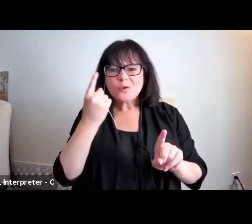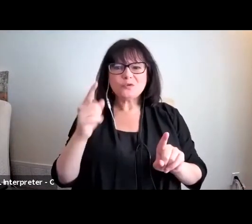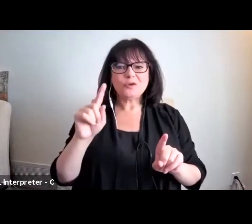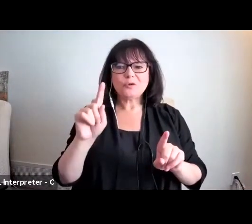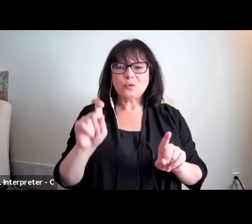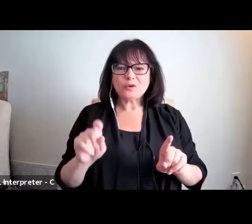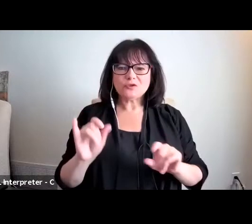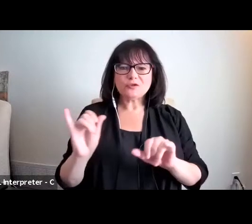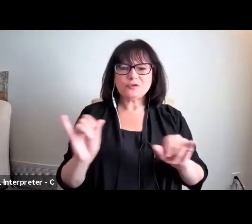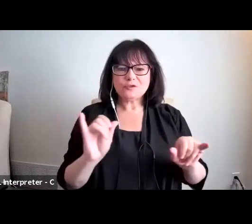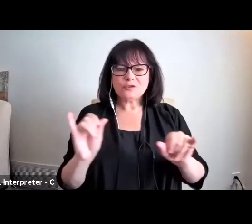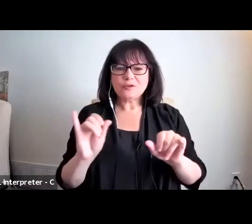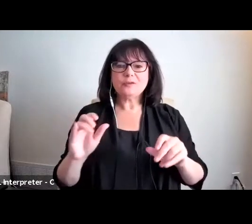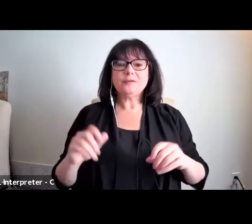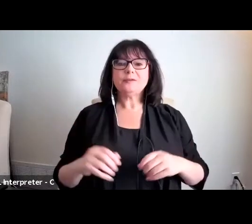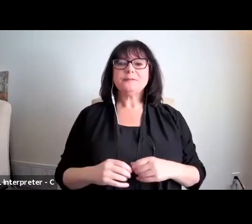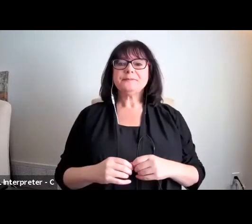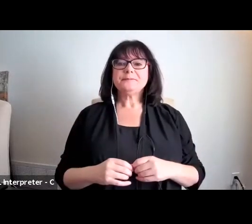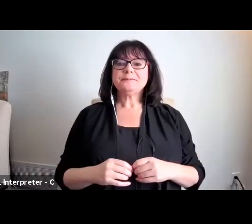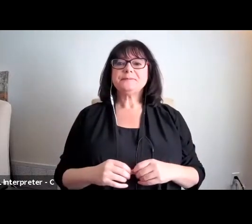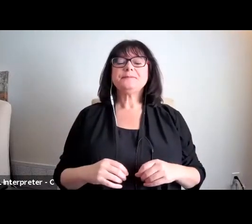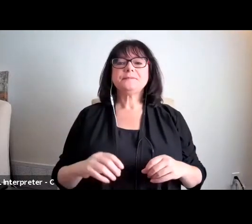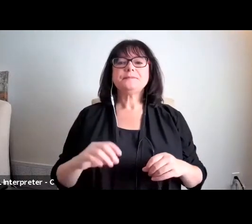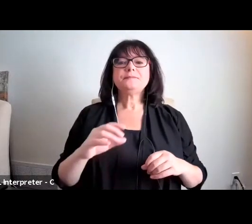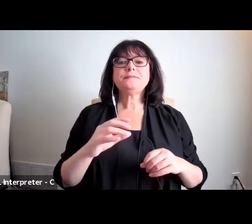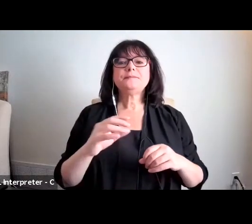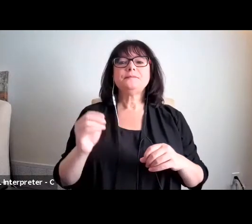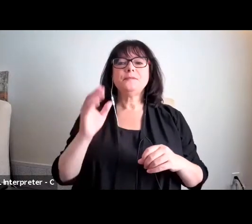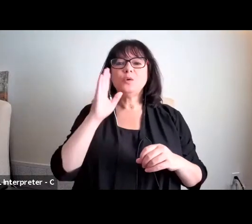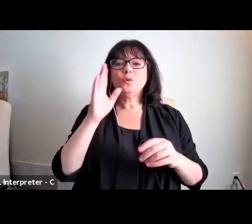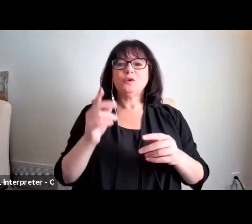address multiple questions with one